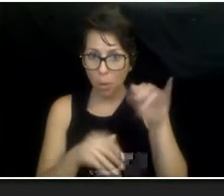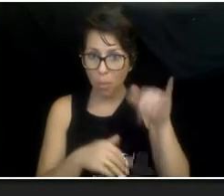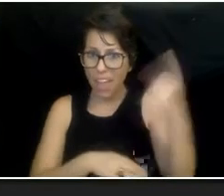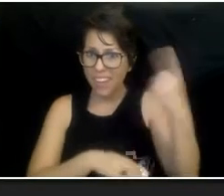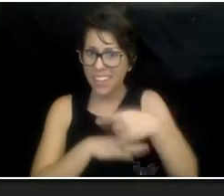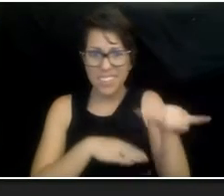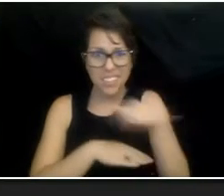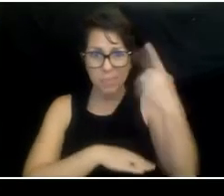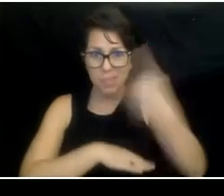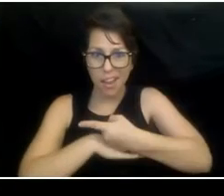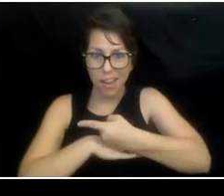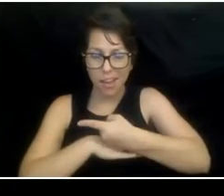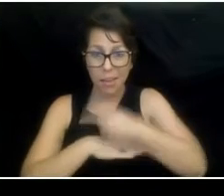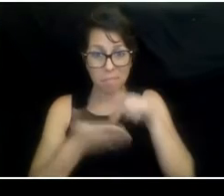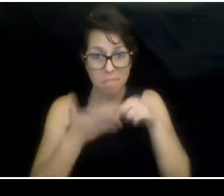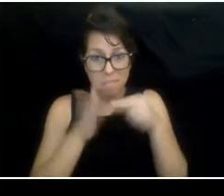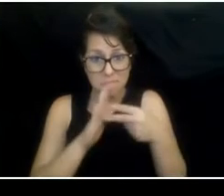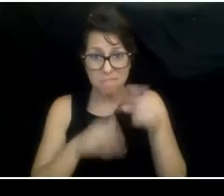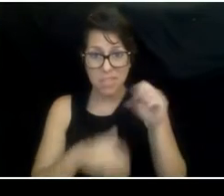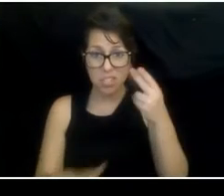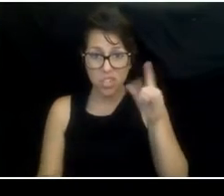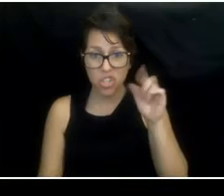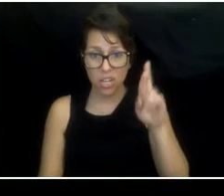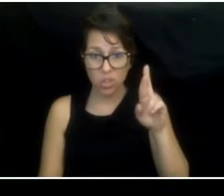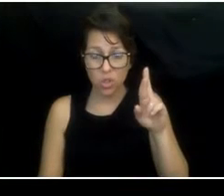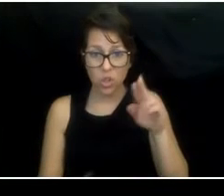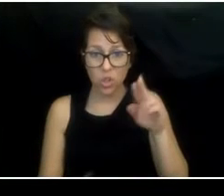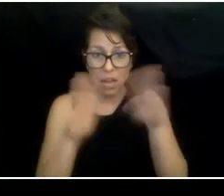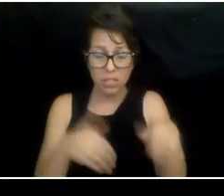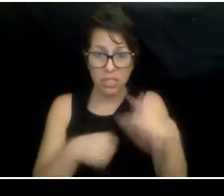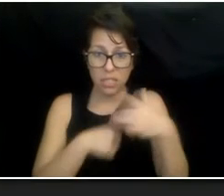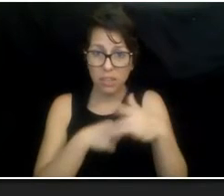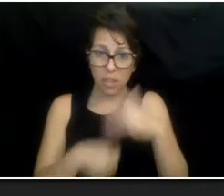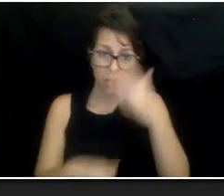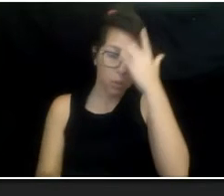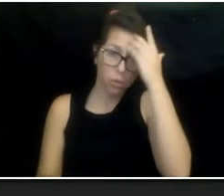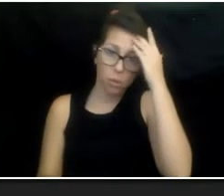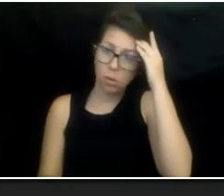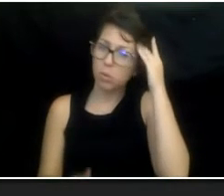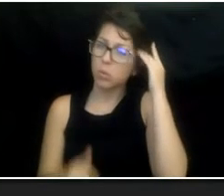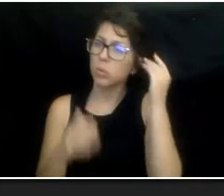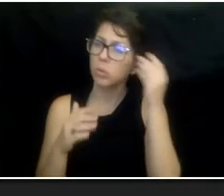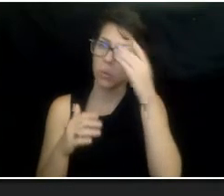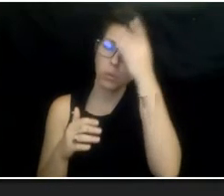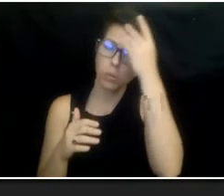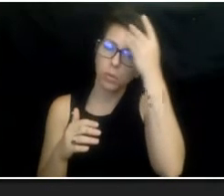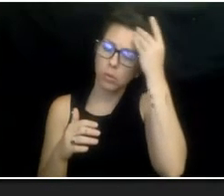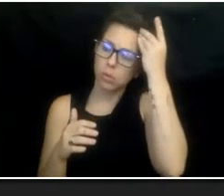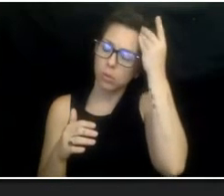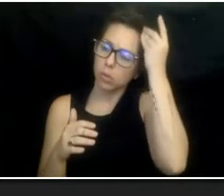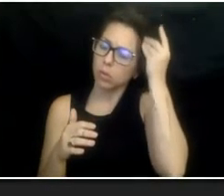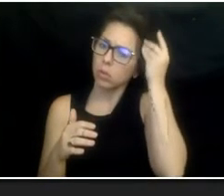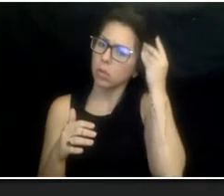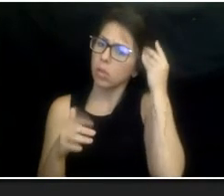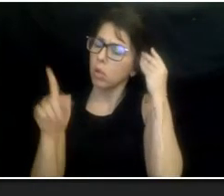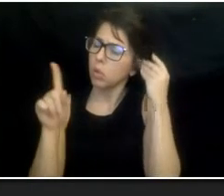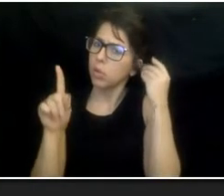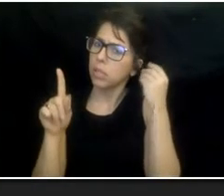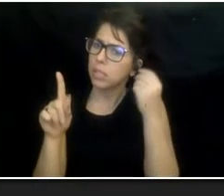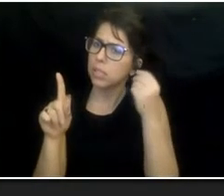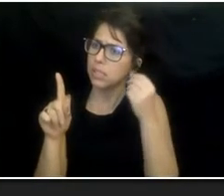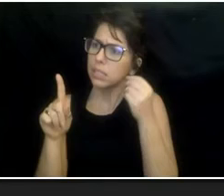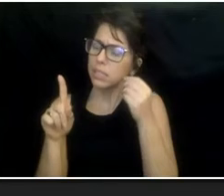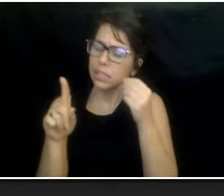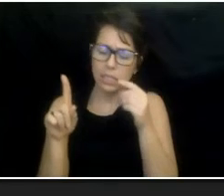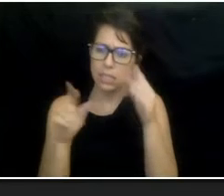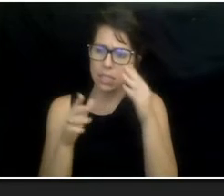it's important I think it's I think a lot of things are important it's important for us to be able to outline clearly to